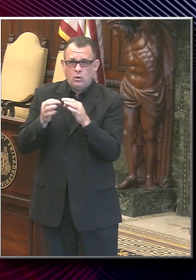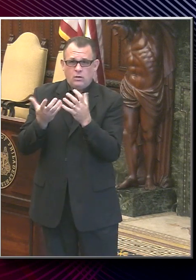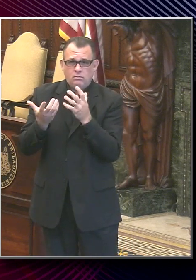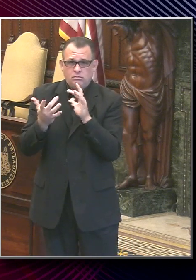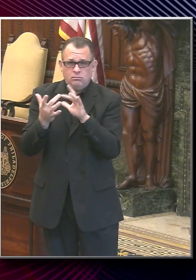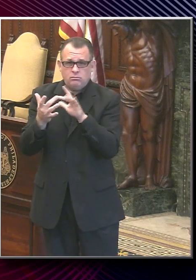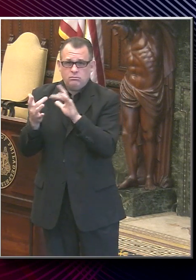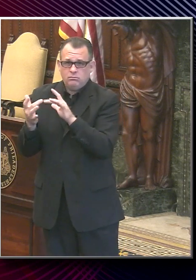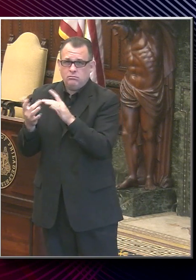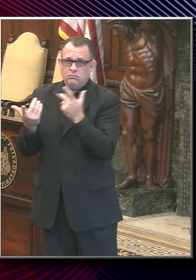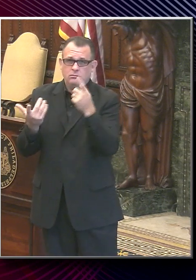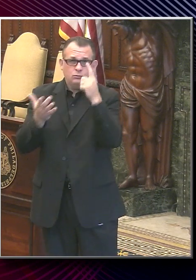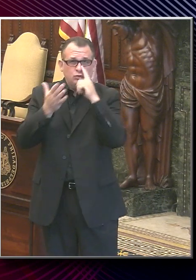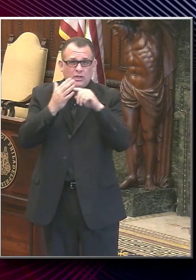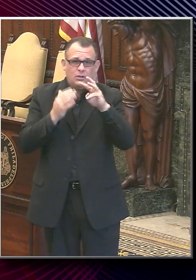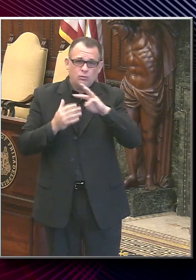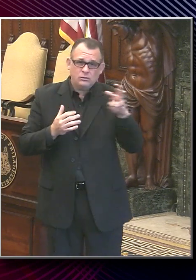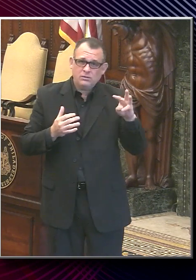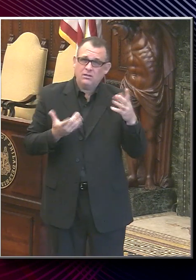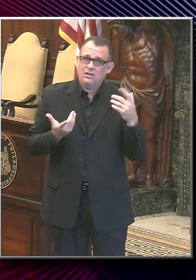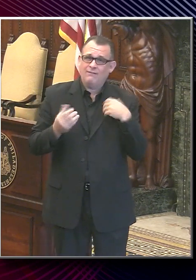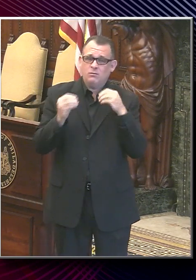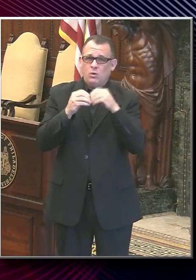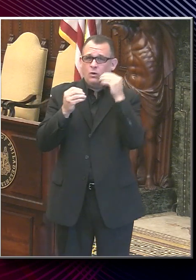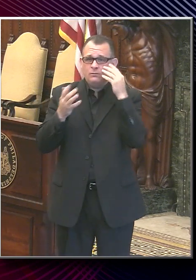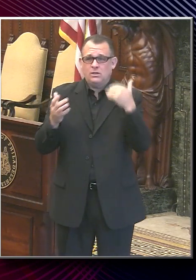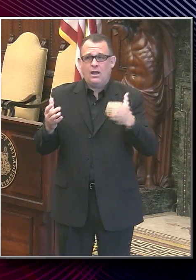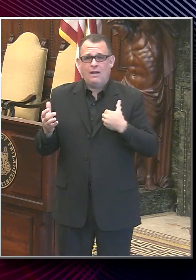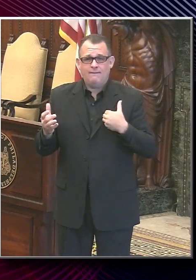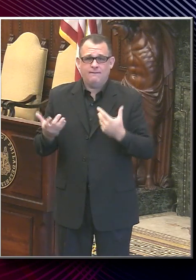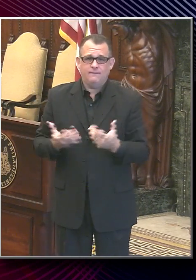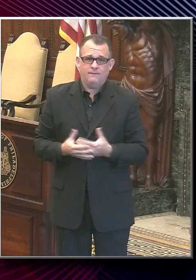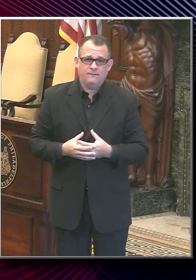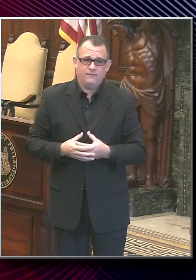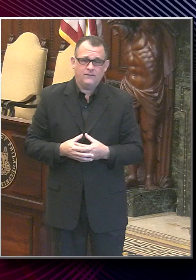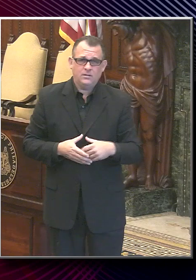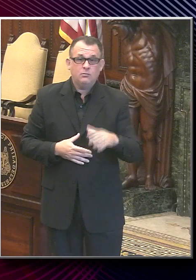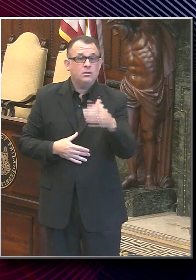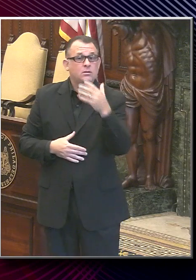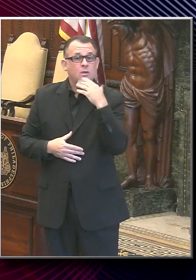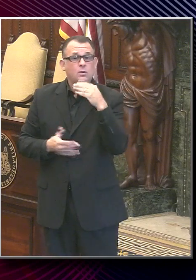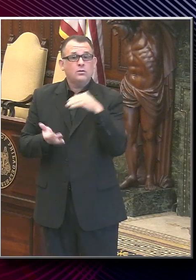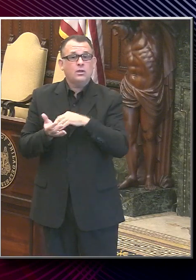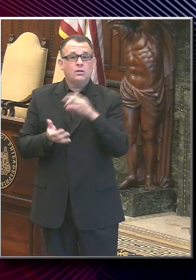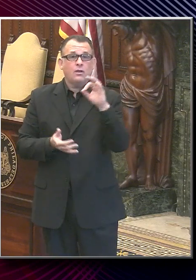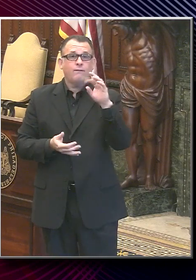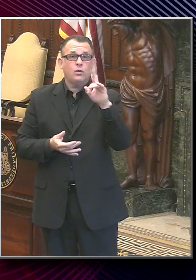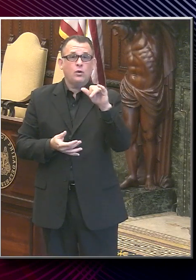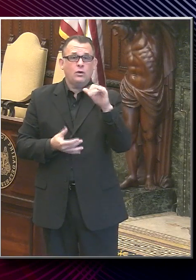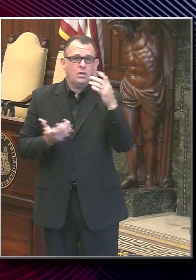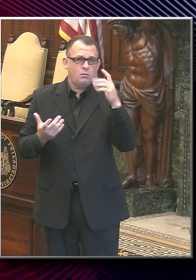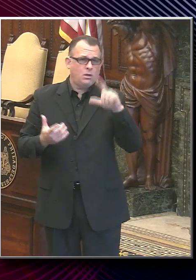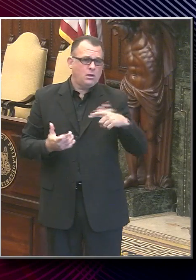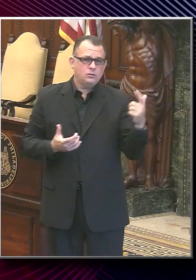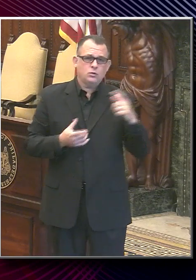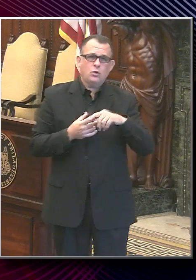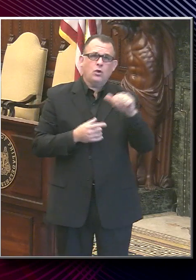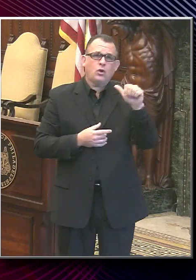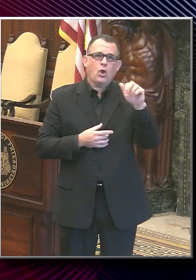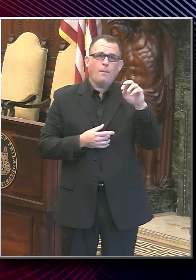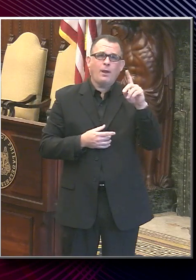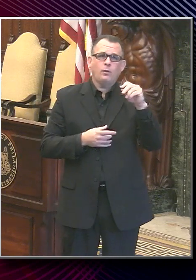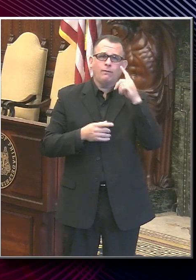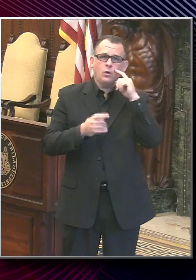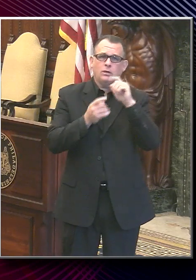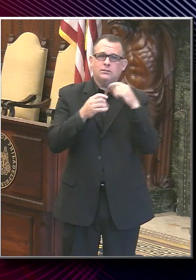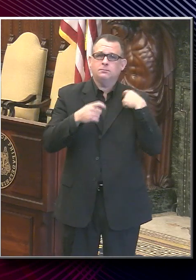www.phila.gov/COVID. Thanks. Thank you, Dr. Farley. And now we turn over to Armando for the Spanish language translations